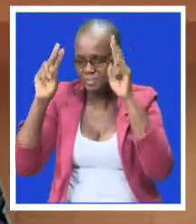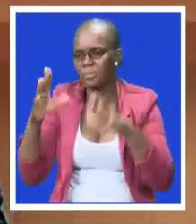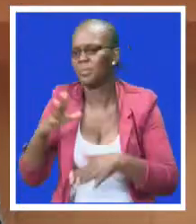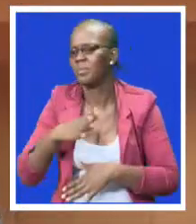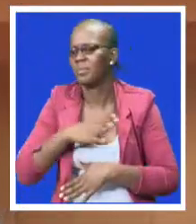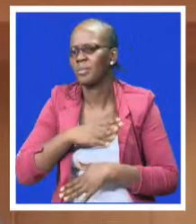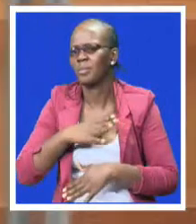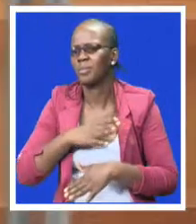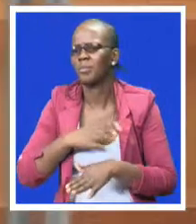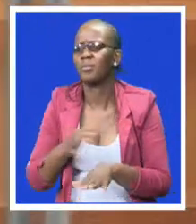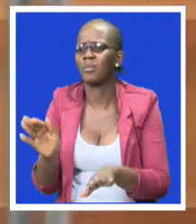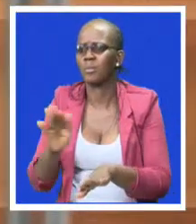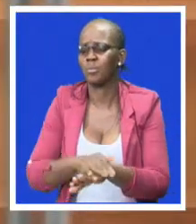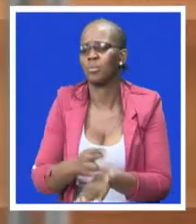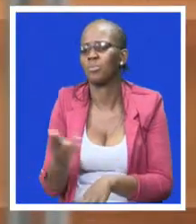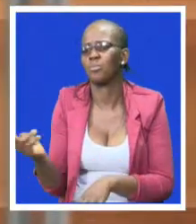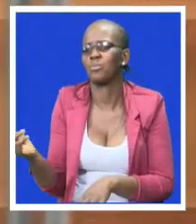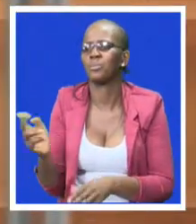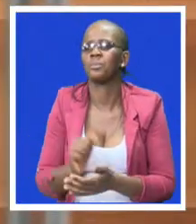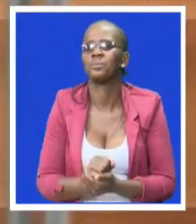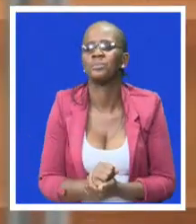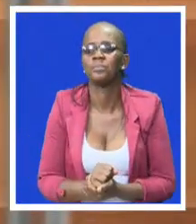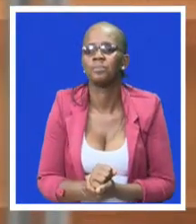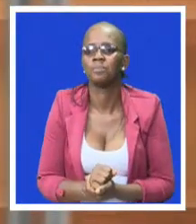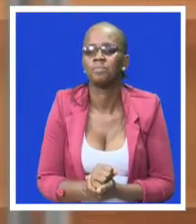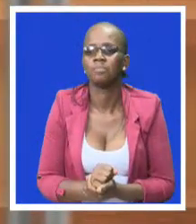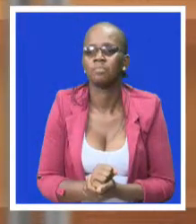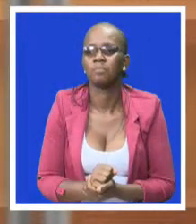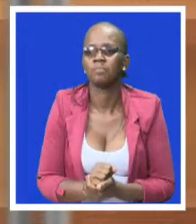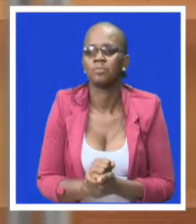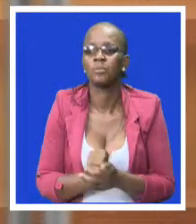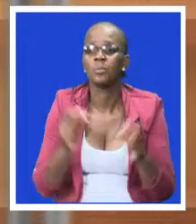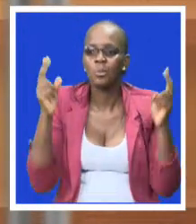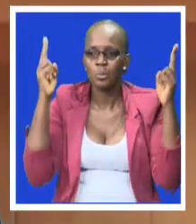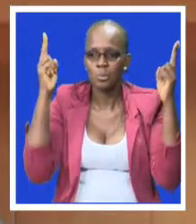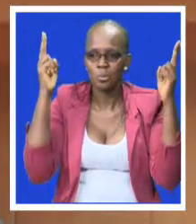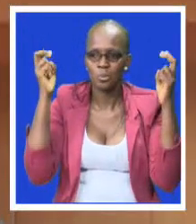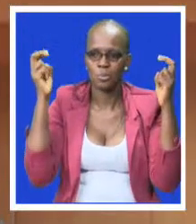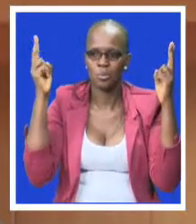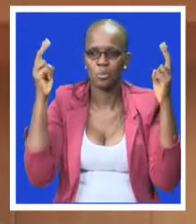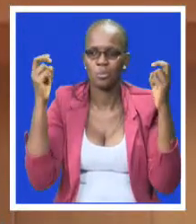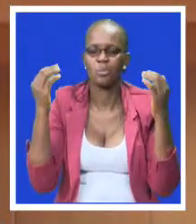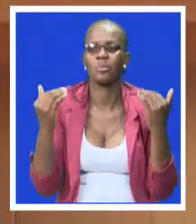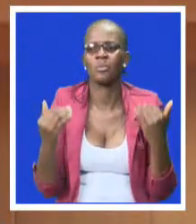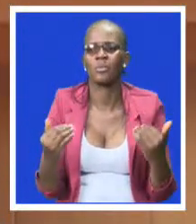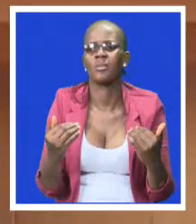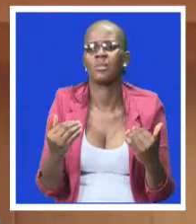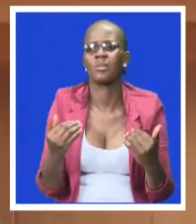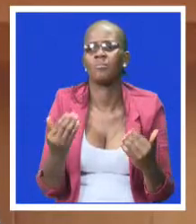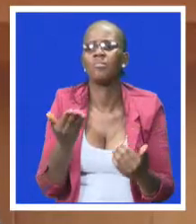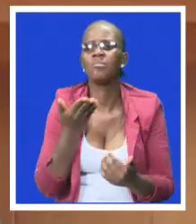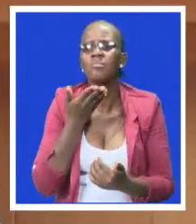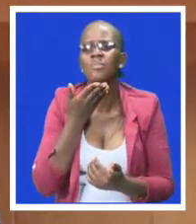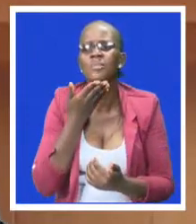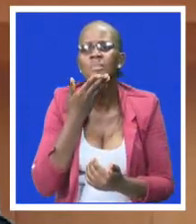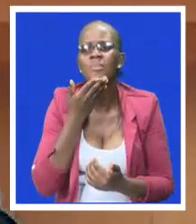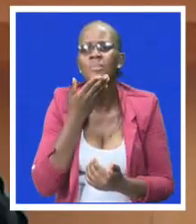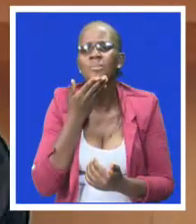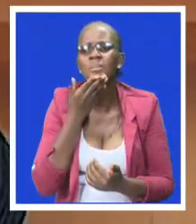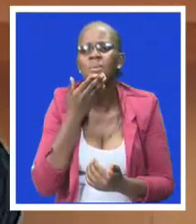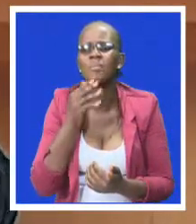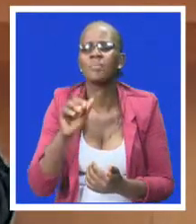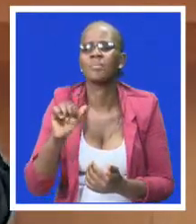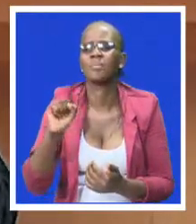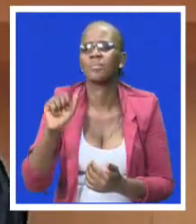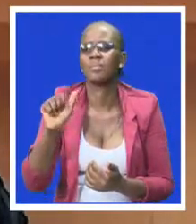I'm alright. So today's topic is the San and the Khoikhoi. Yes, Lerato. What would you expect the viewer to have learnt